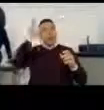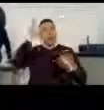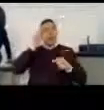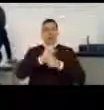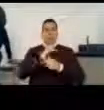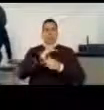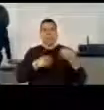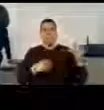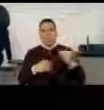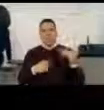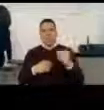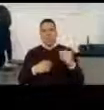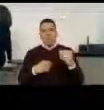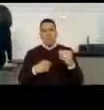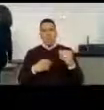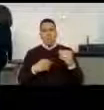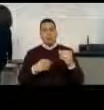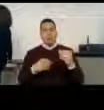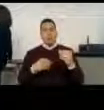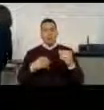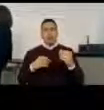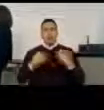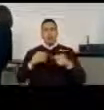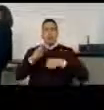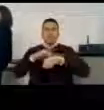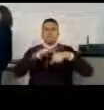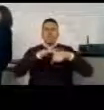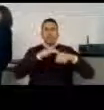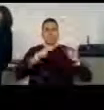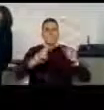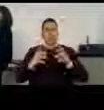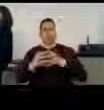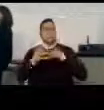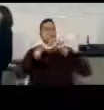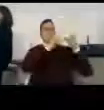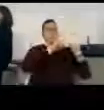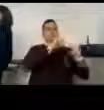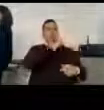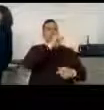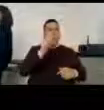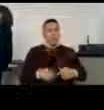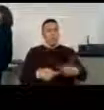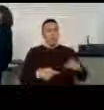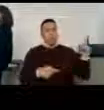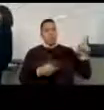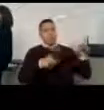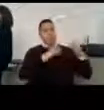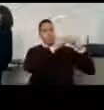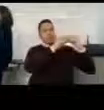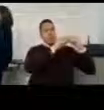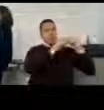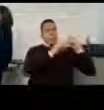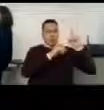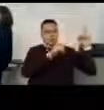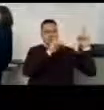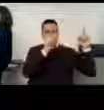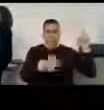funding, right? To make sure that people are going up to Albany, to make sure, thank you, I'm taking so long, I'm sorry.